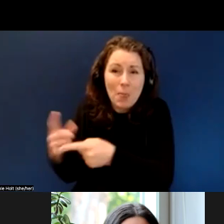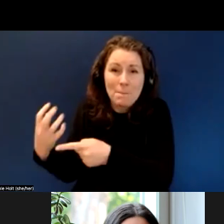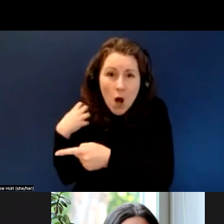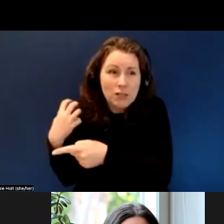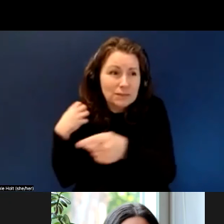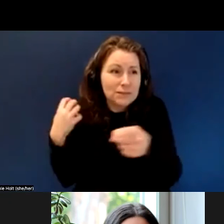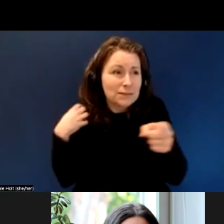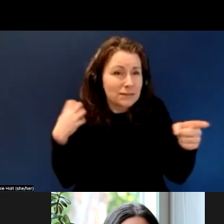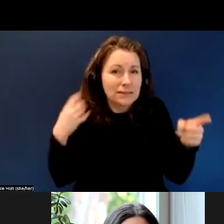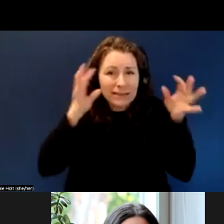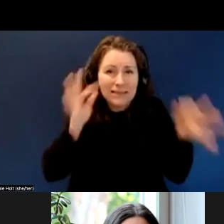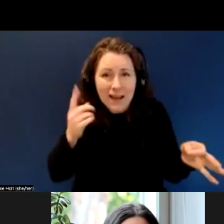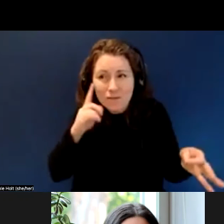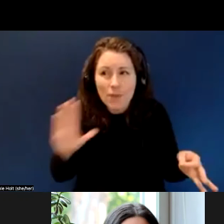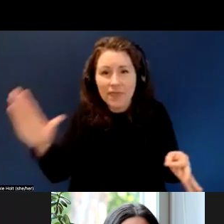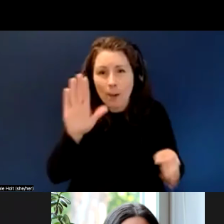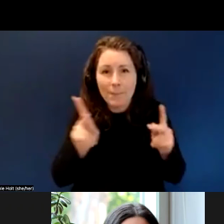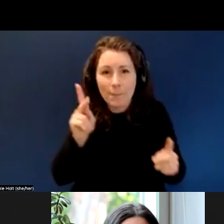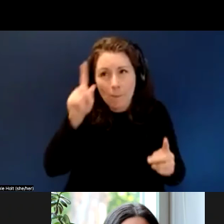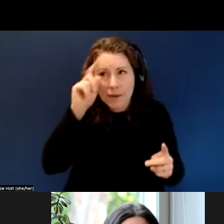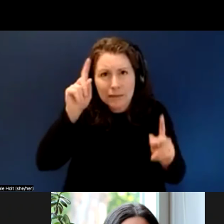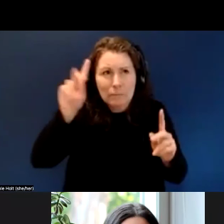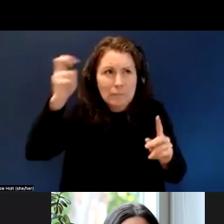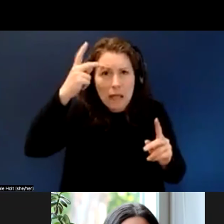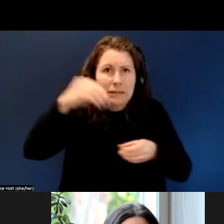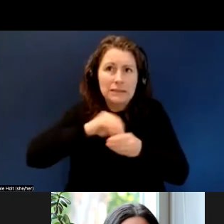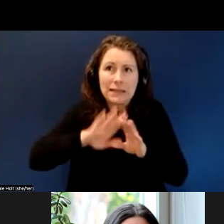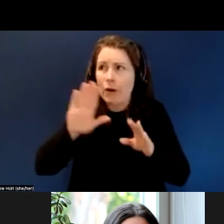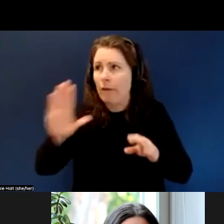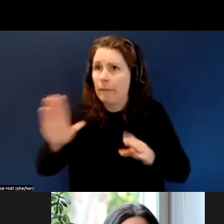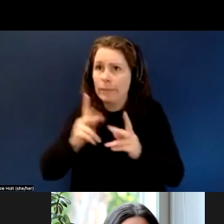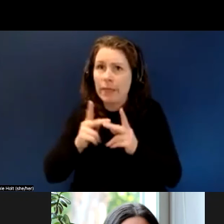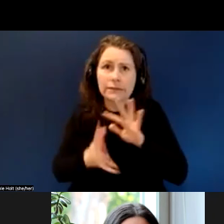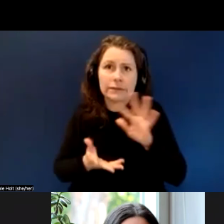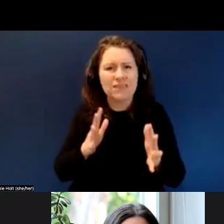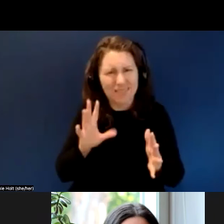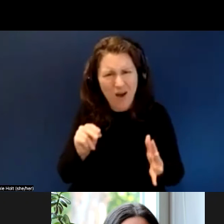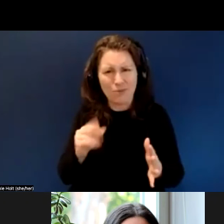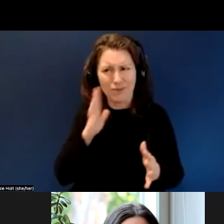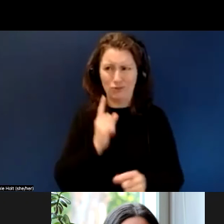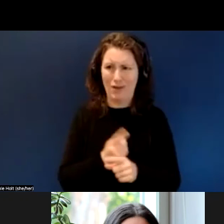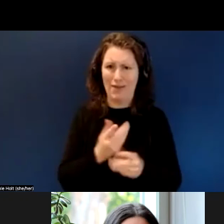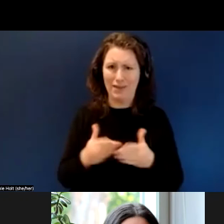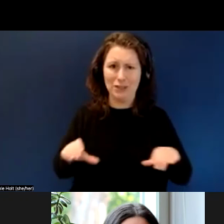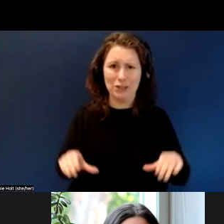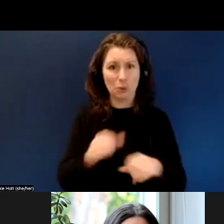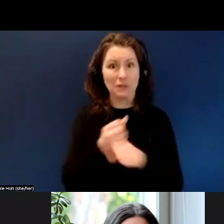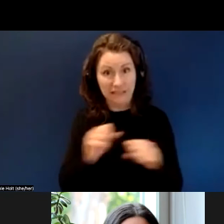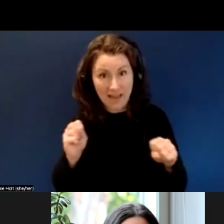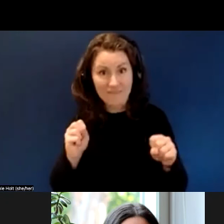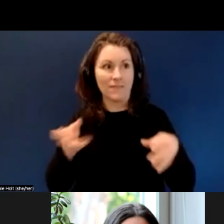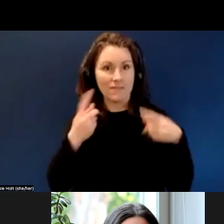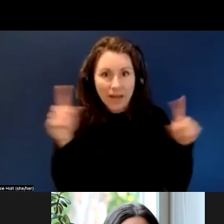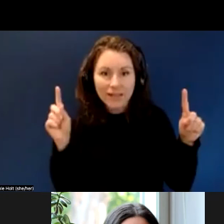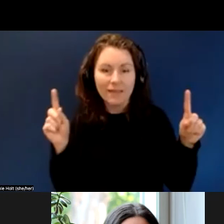having to make that decision based on the politics within their organization. We know that this is the right thing to do. We know that this is the safe and effective thing